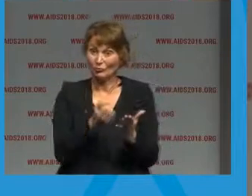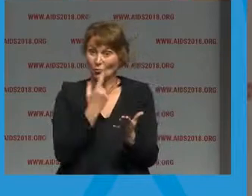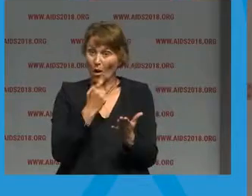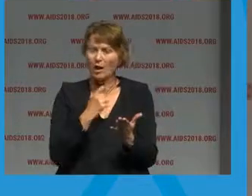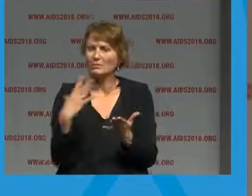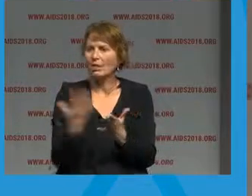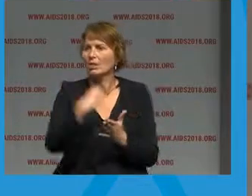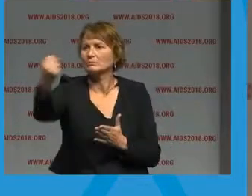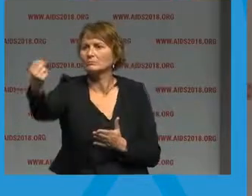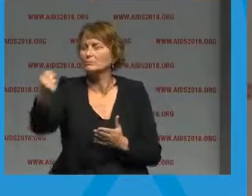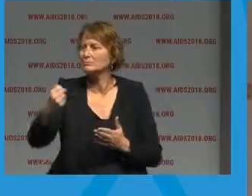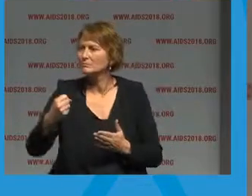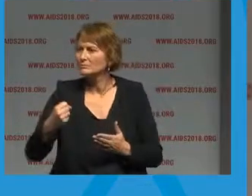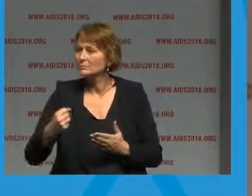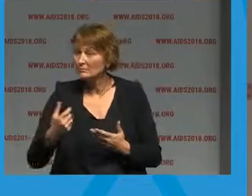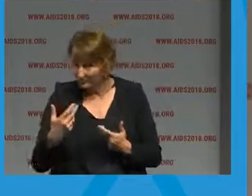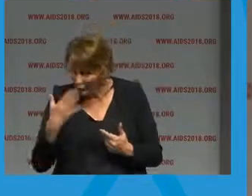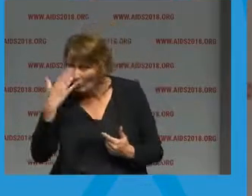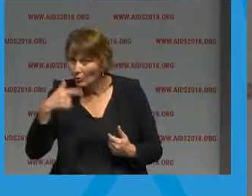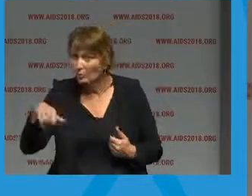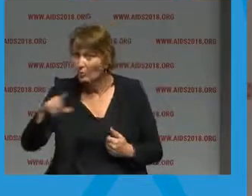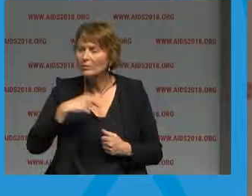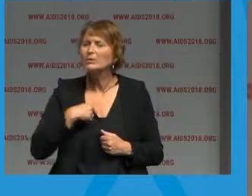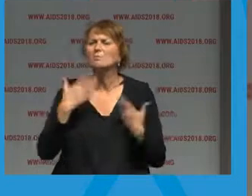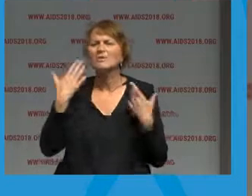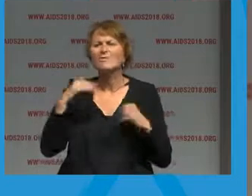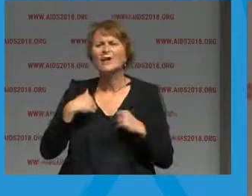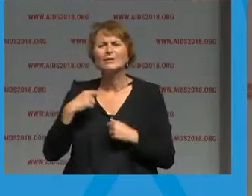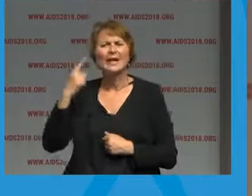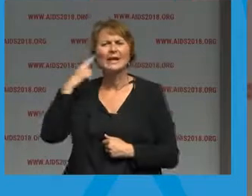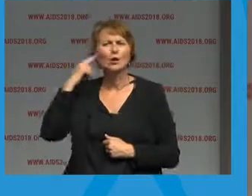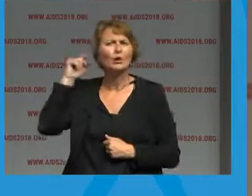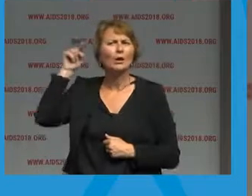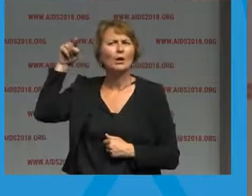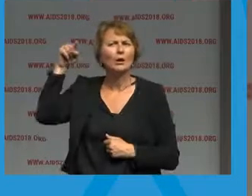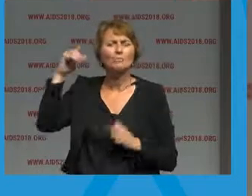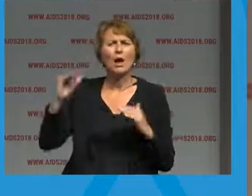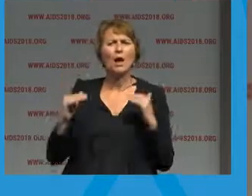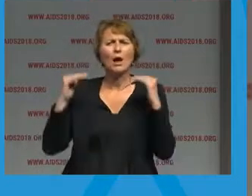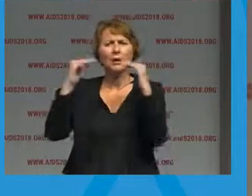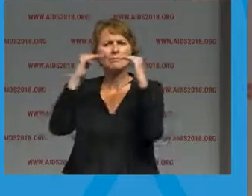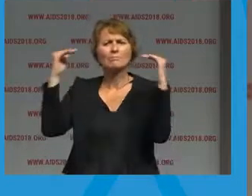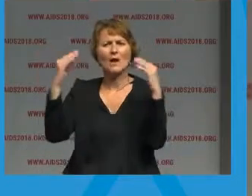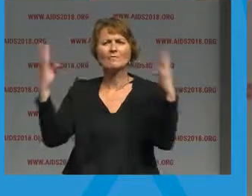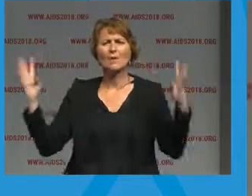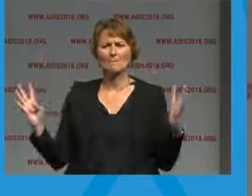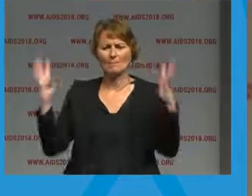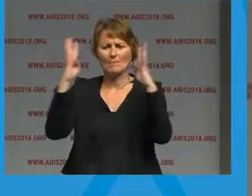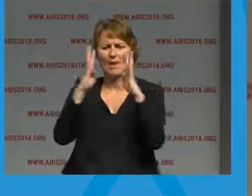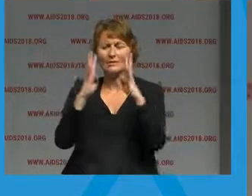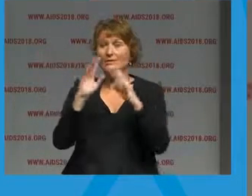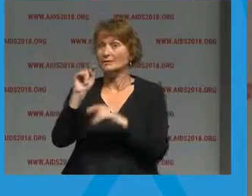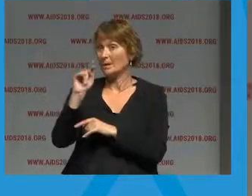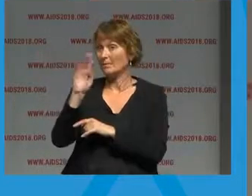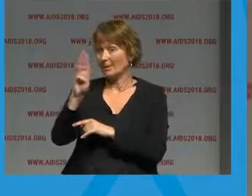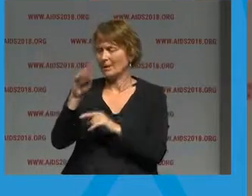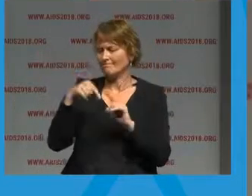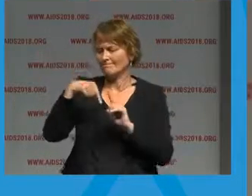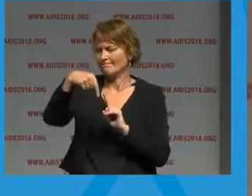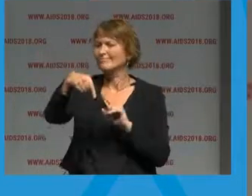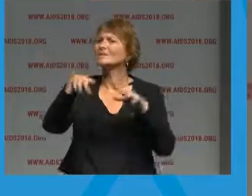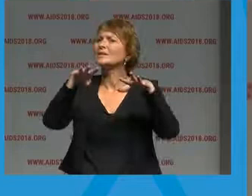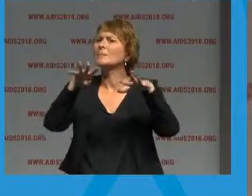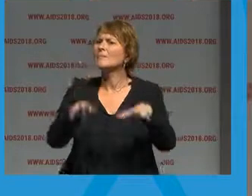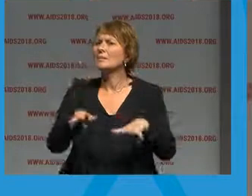You all have heard about UN high-level meeting on TB, which will take place in September